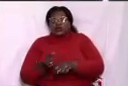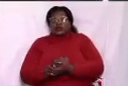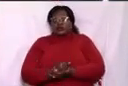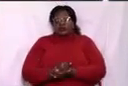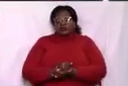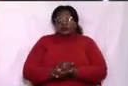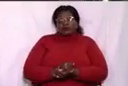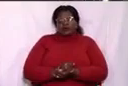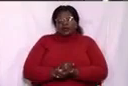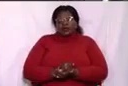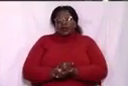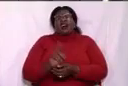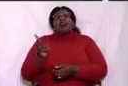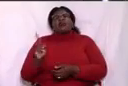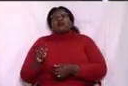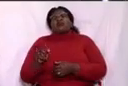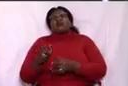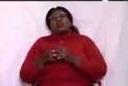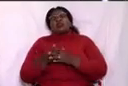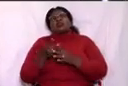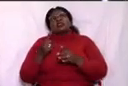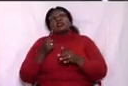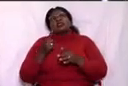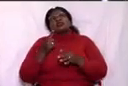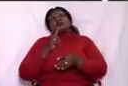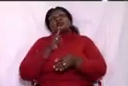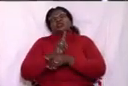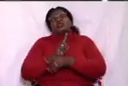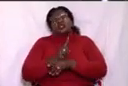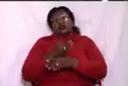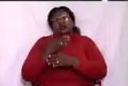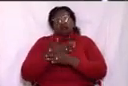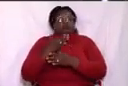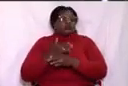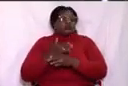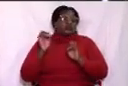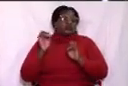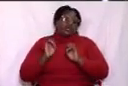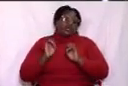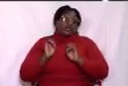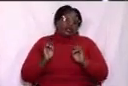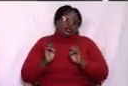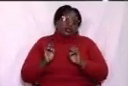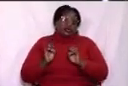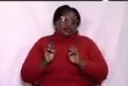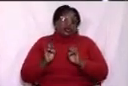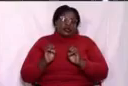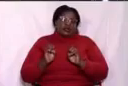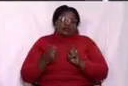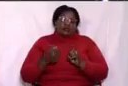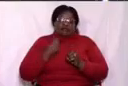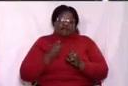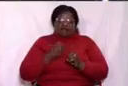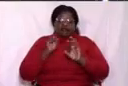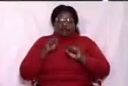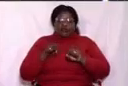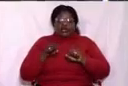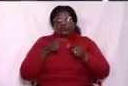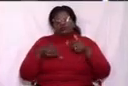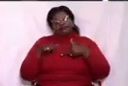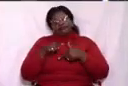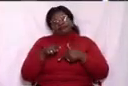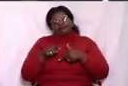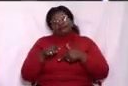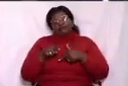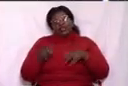what really happened is, firstly, unemployment was a big factor. Yeah. I had to go out there and make some